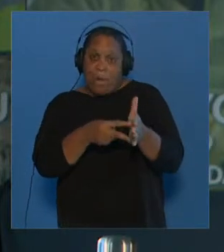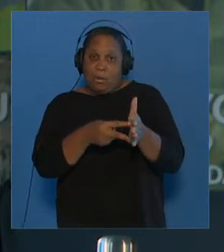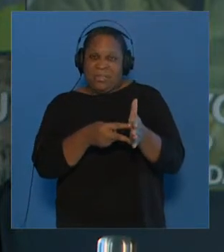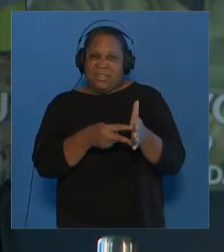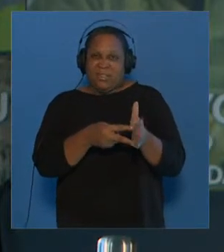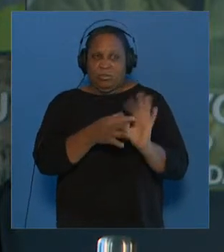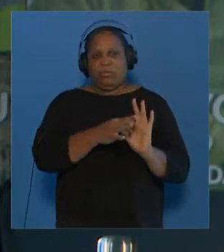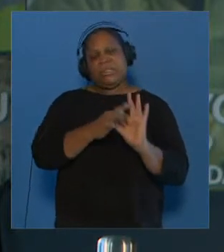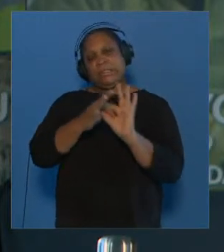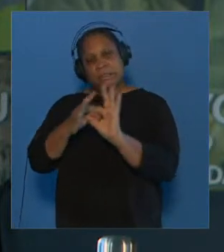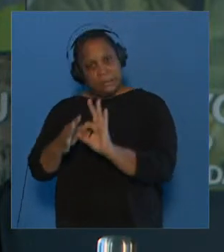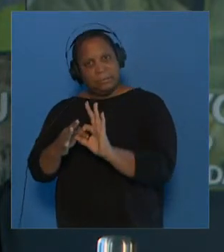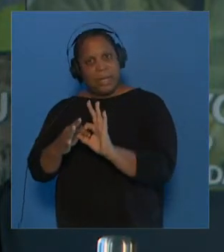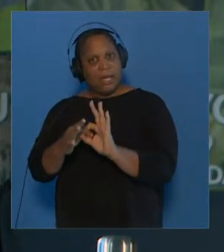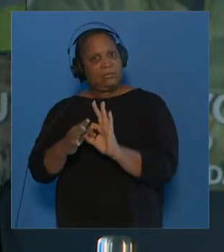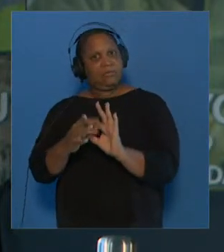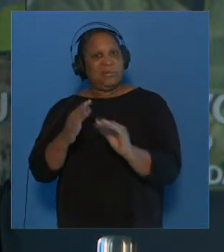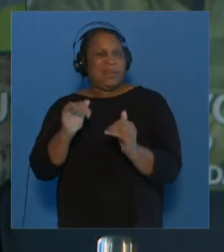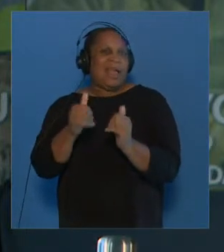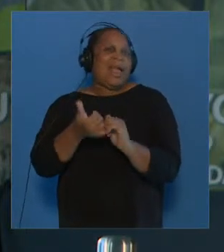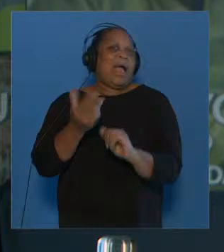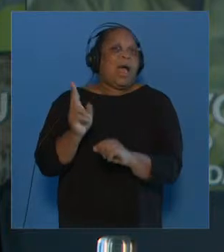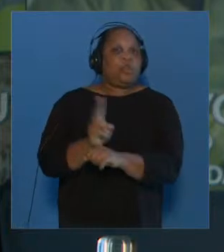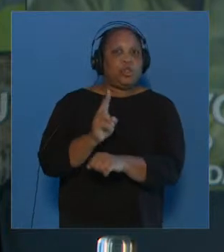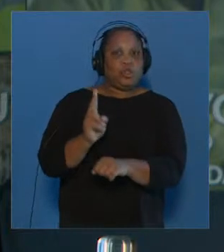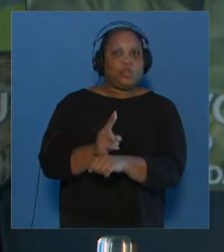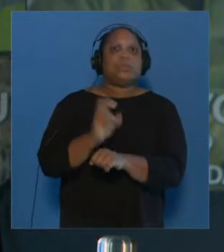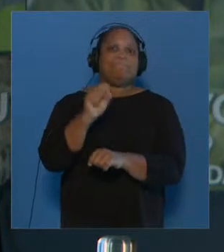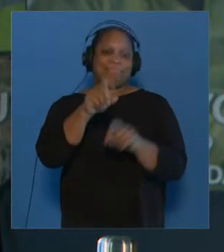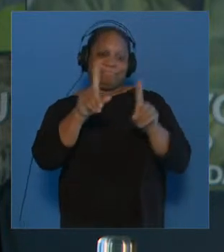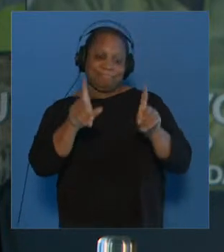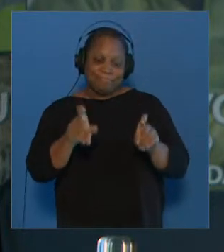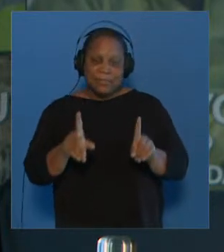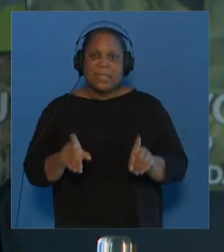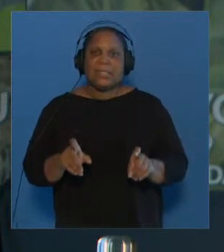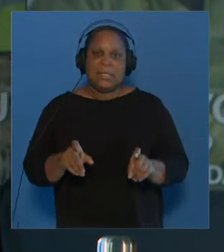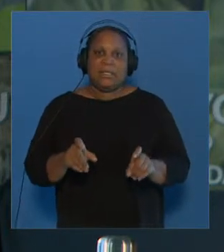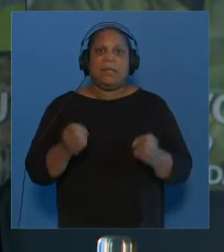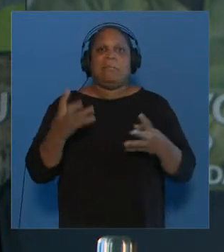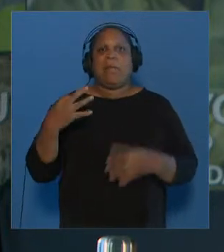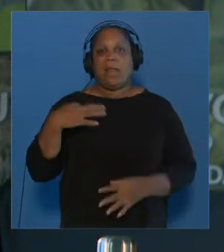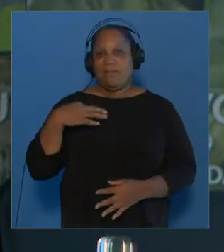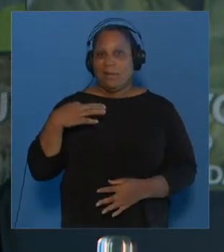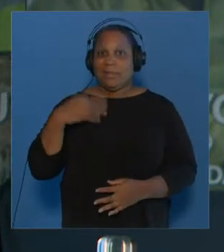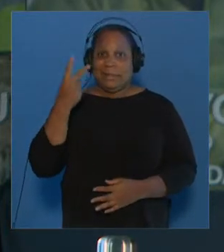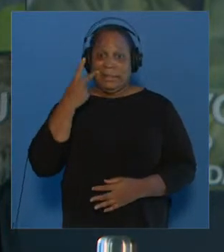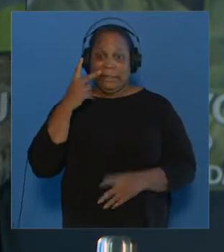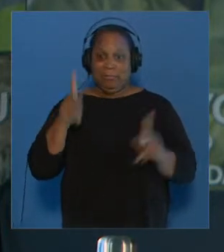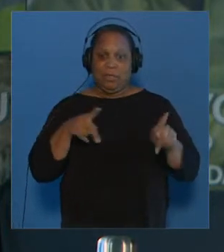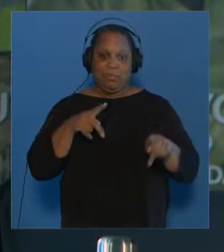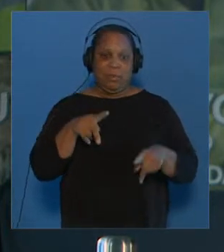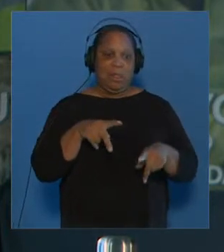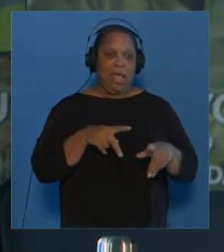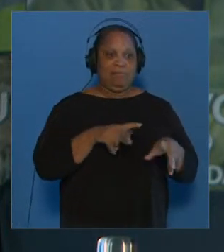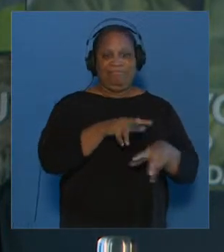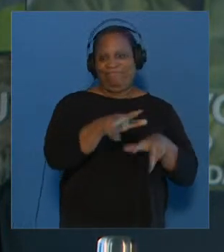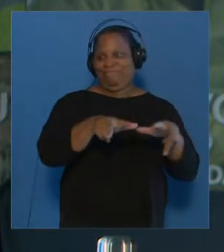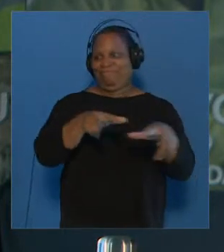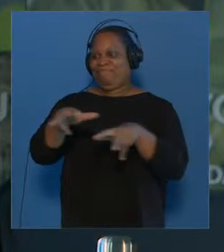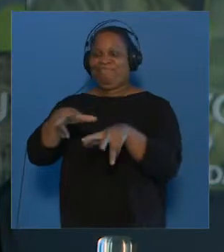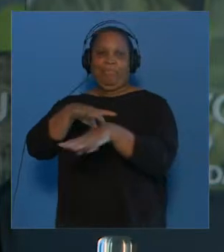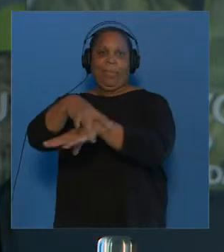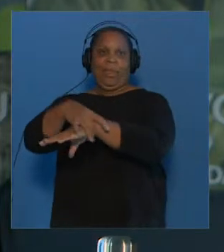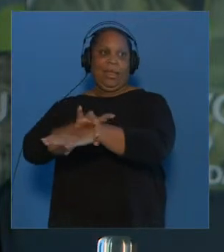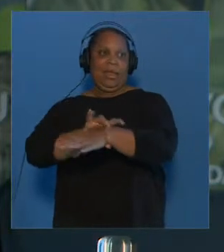with respect to their usefulness. They have been tested. We've had a number of volunteers. You may have seen people walking around the street with the bracelets on,